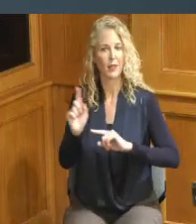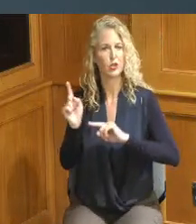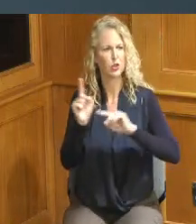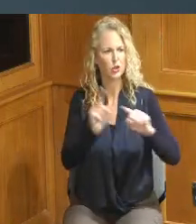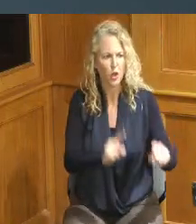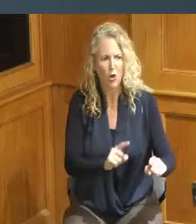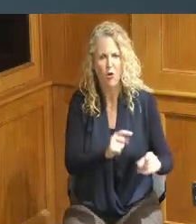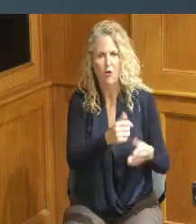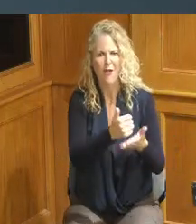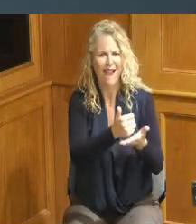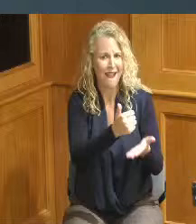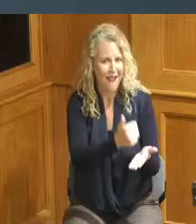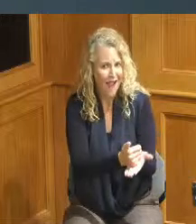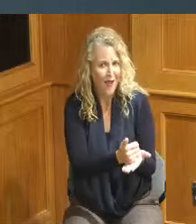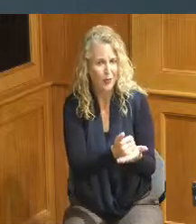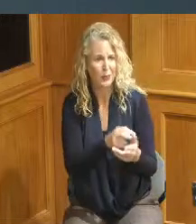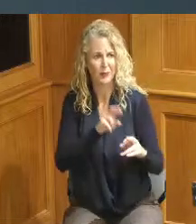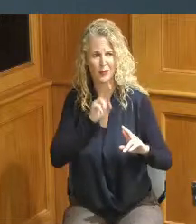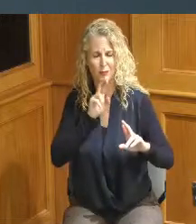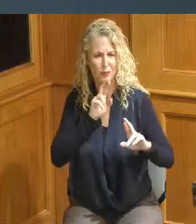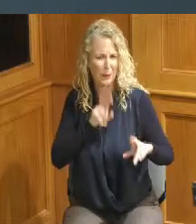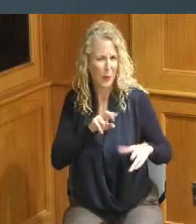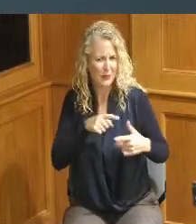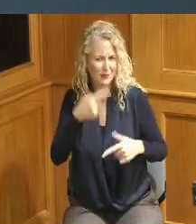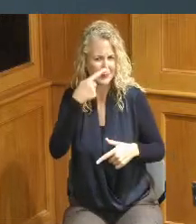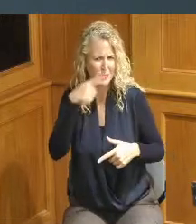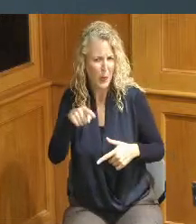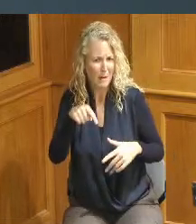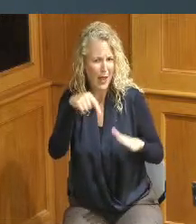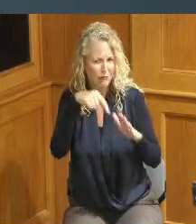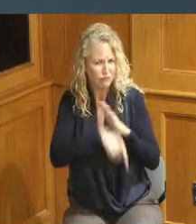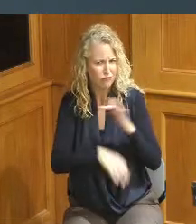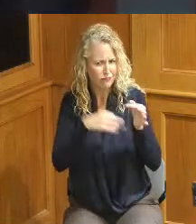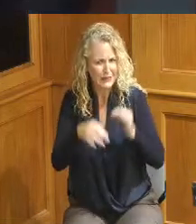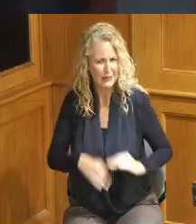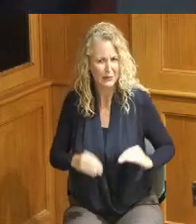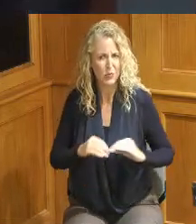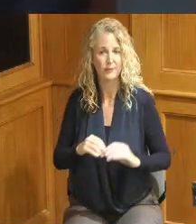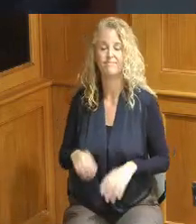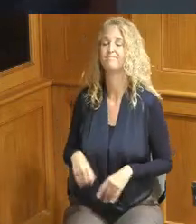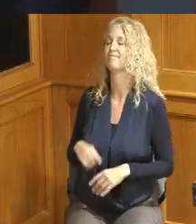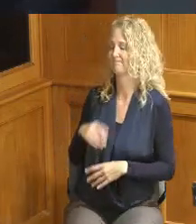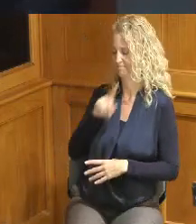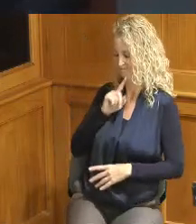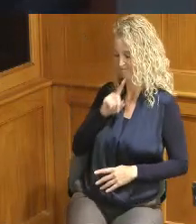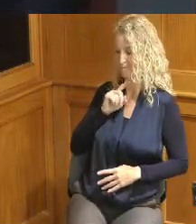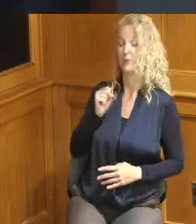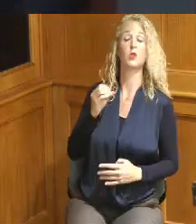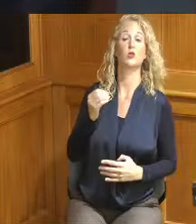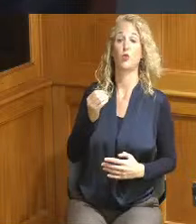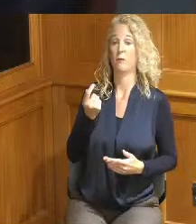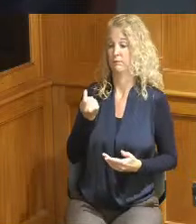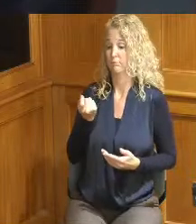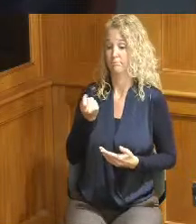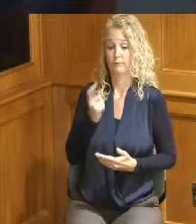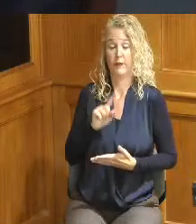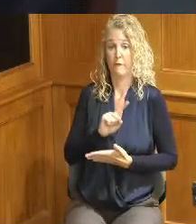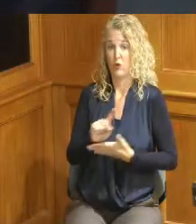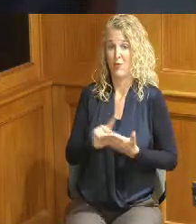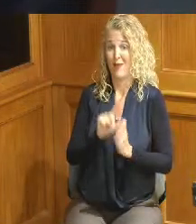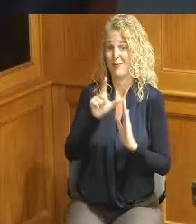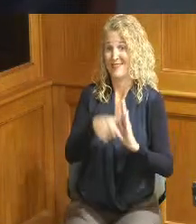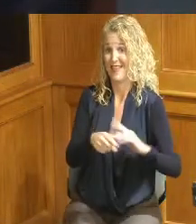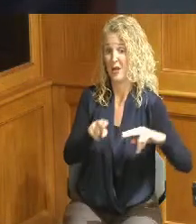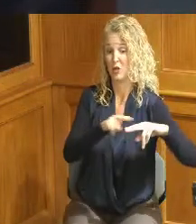Yes. And then you're going to have a report or something? Well, so immediately within hours of the event, the railroad had set